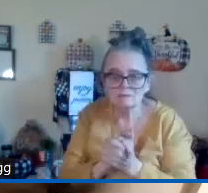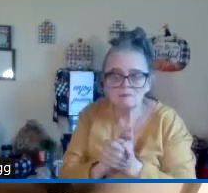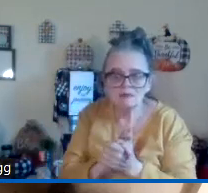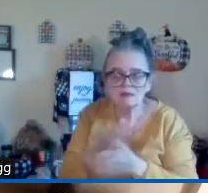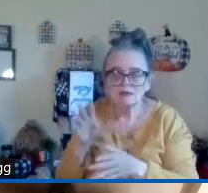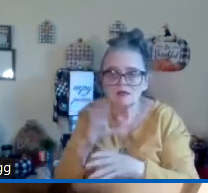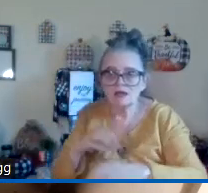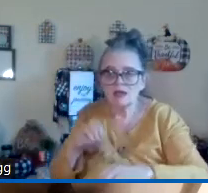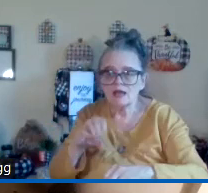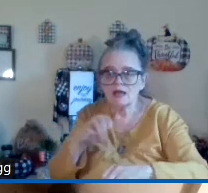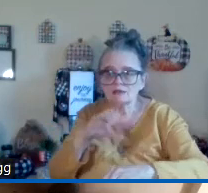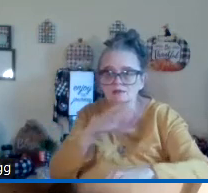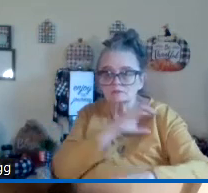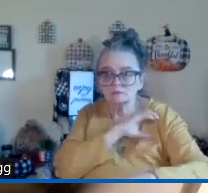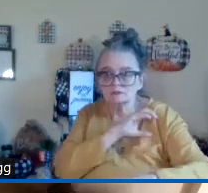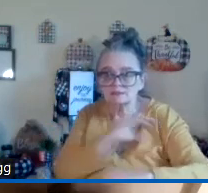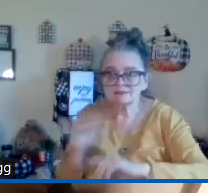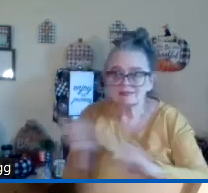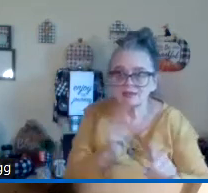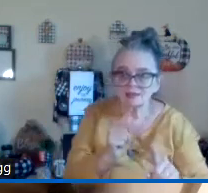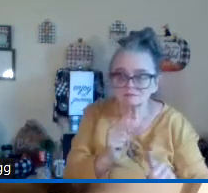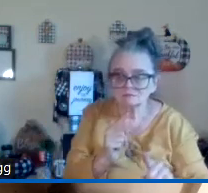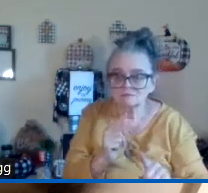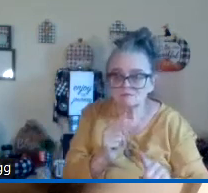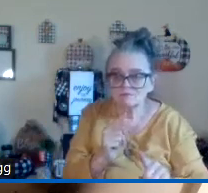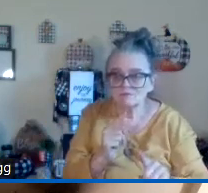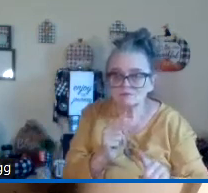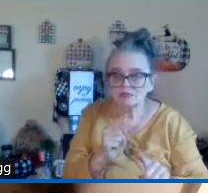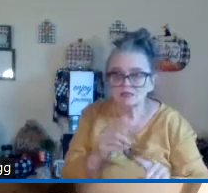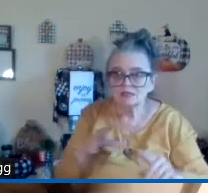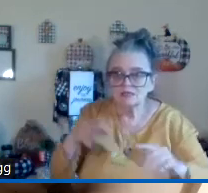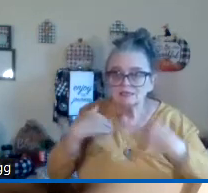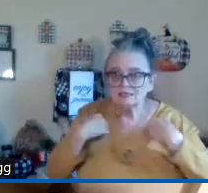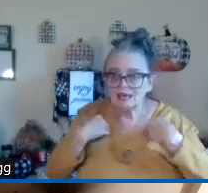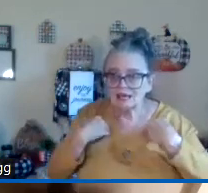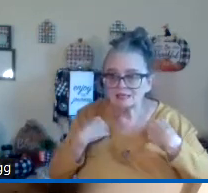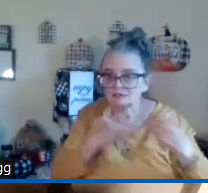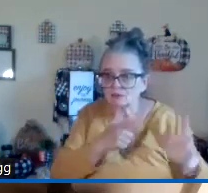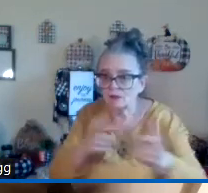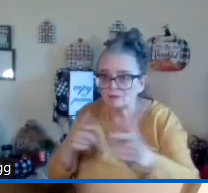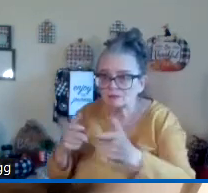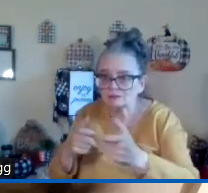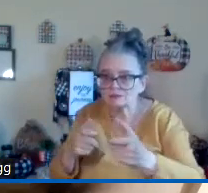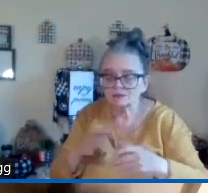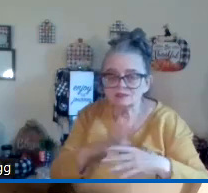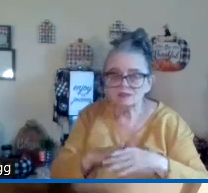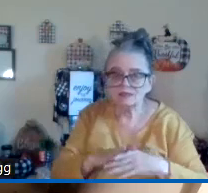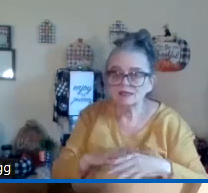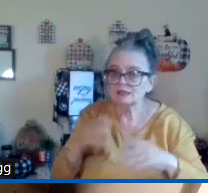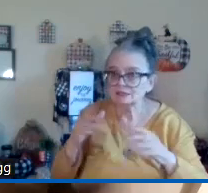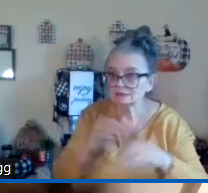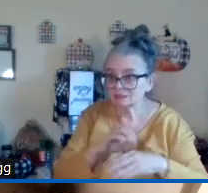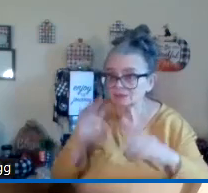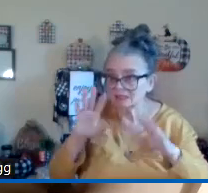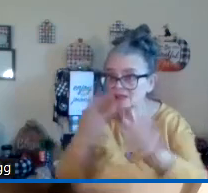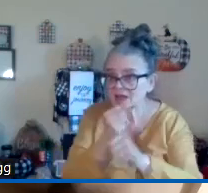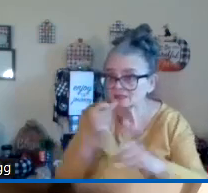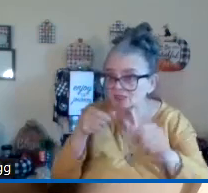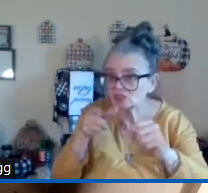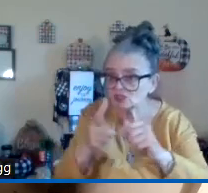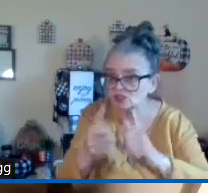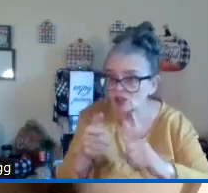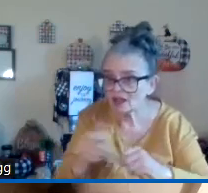help another person. No, we need to take care of other people with what God has already given to